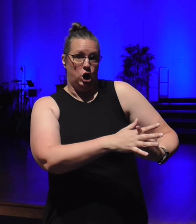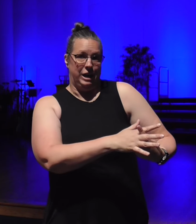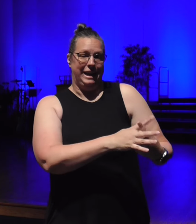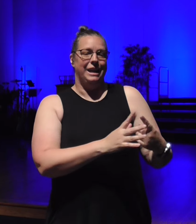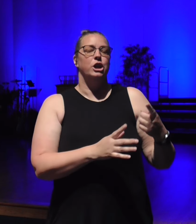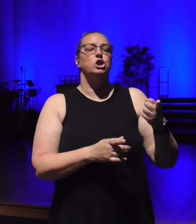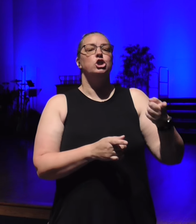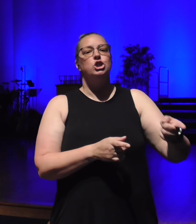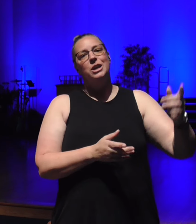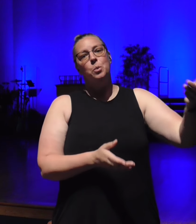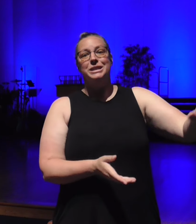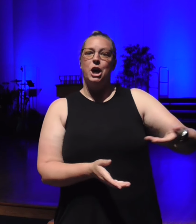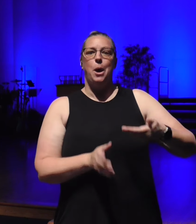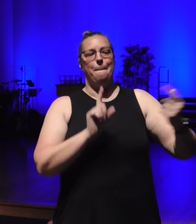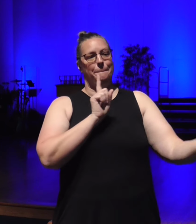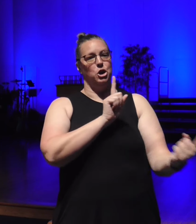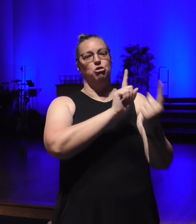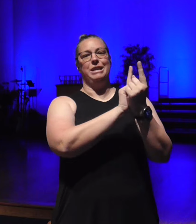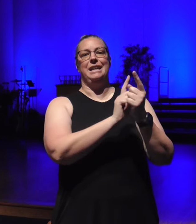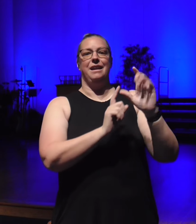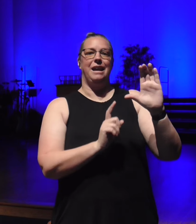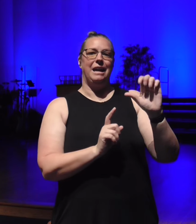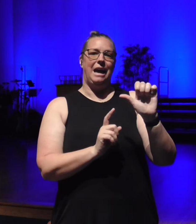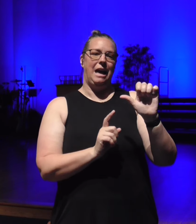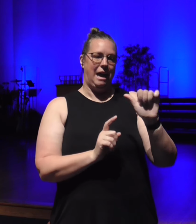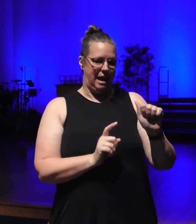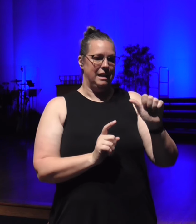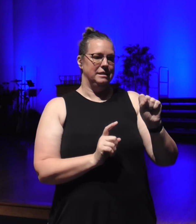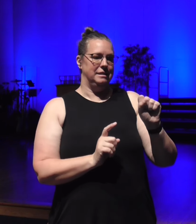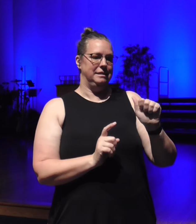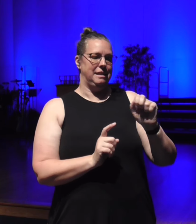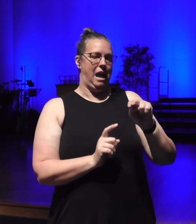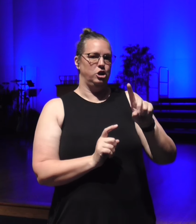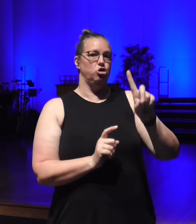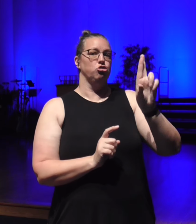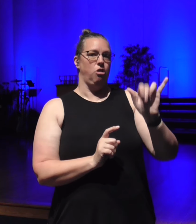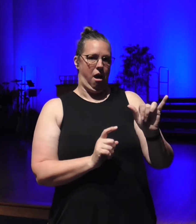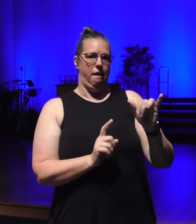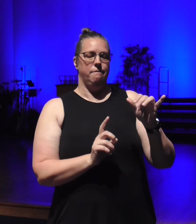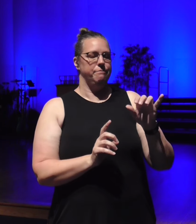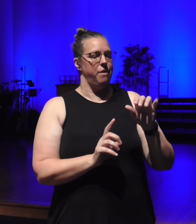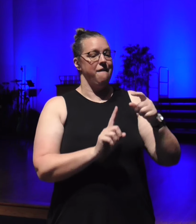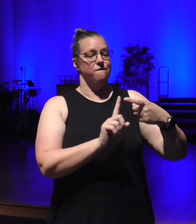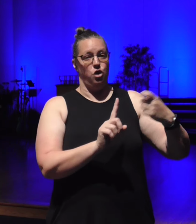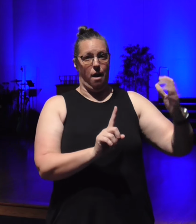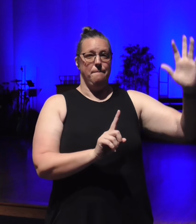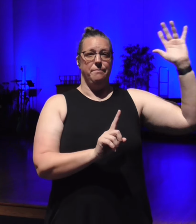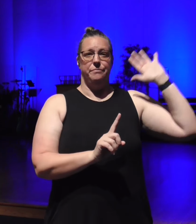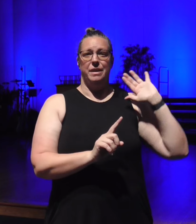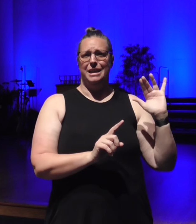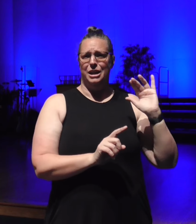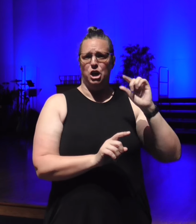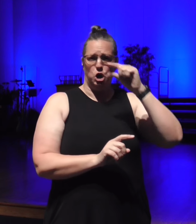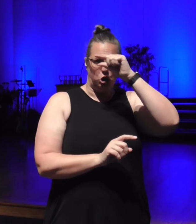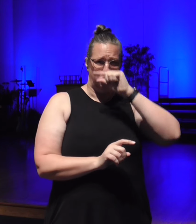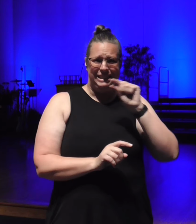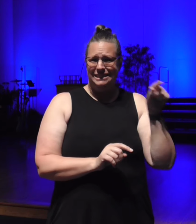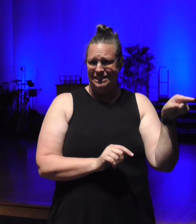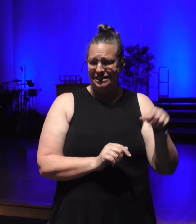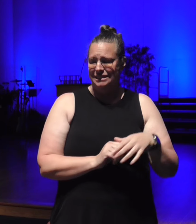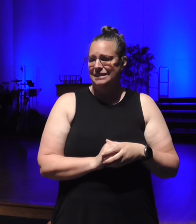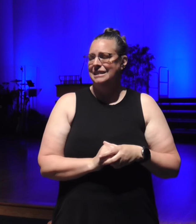ancient Greece. And Cassandra approaches her and she says, "Do you remember the vow that you took?" And she